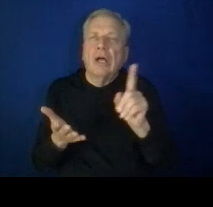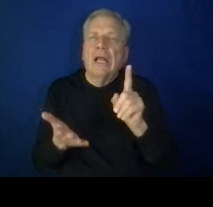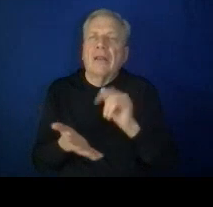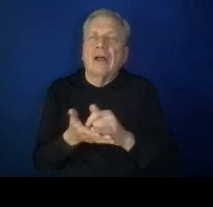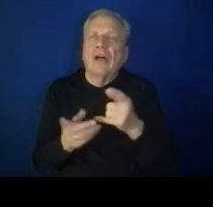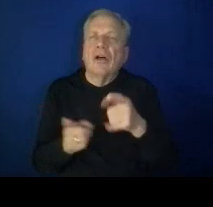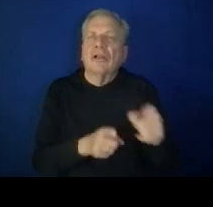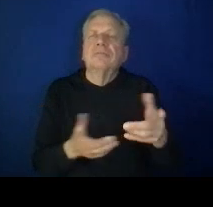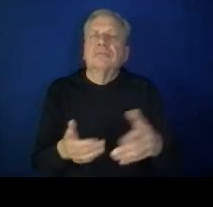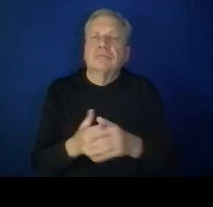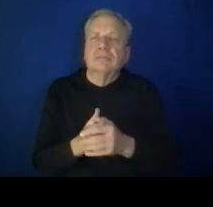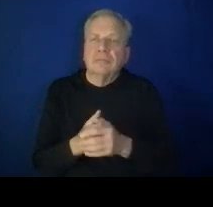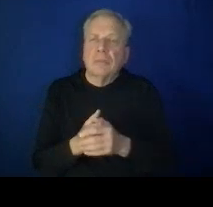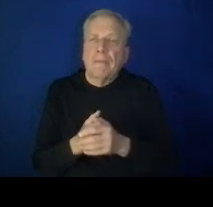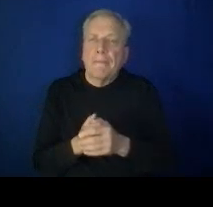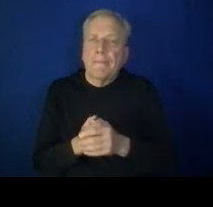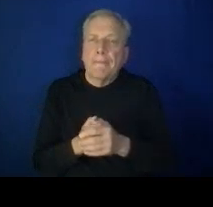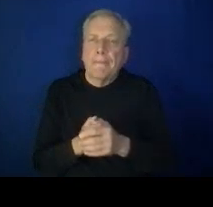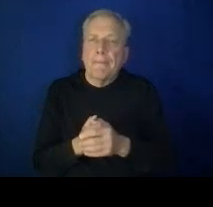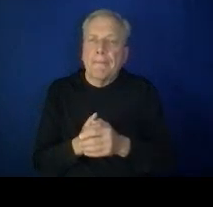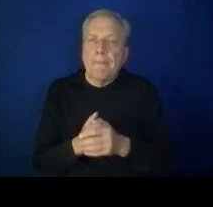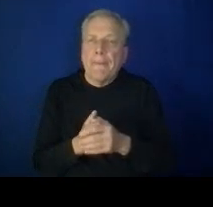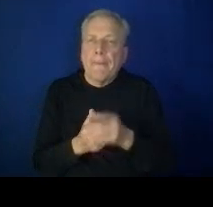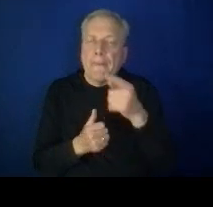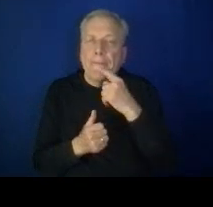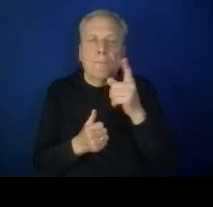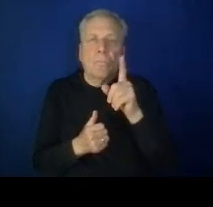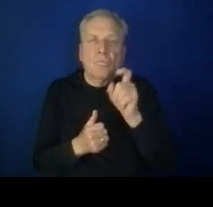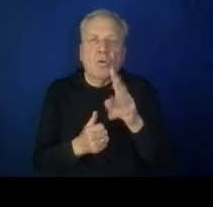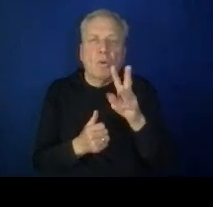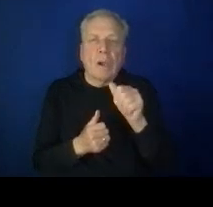going? The question was,